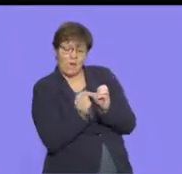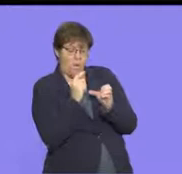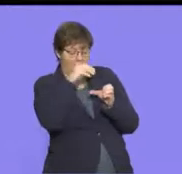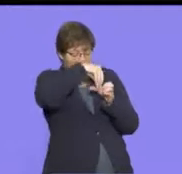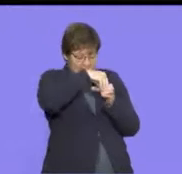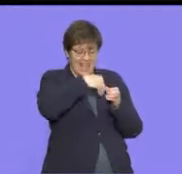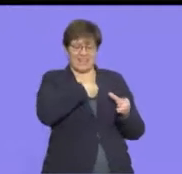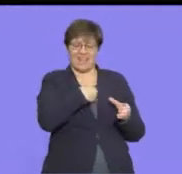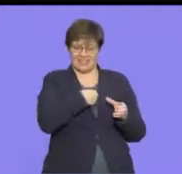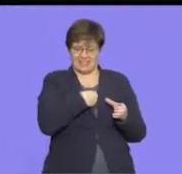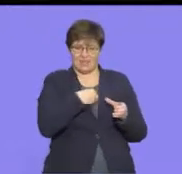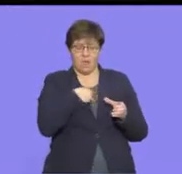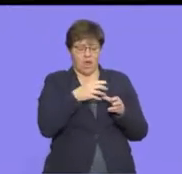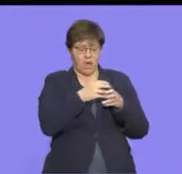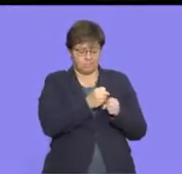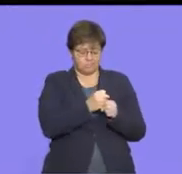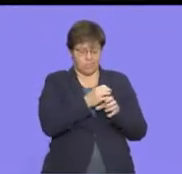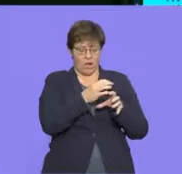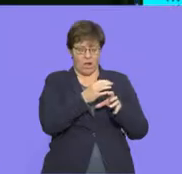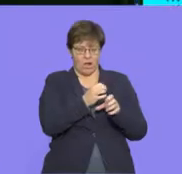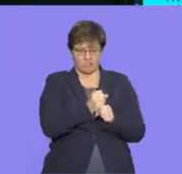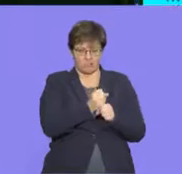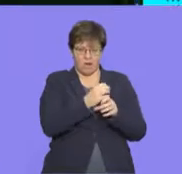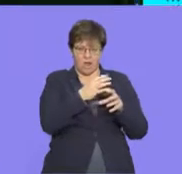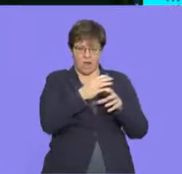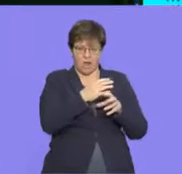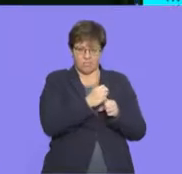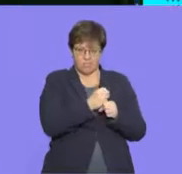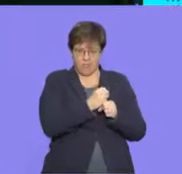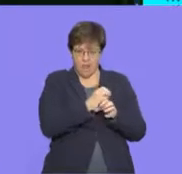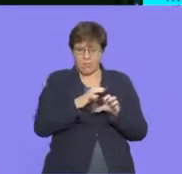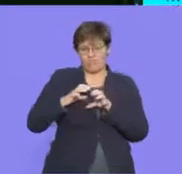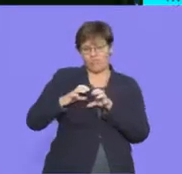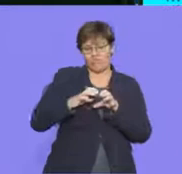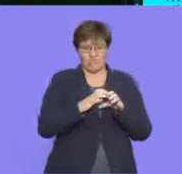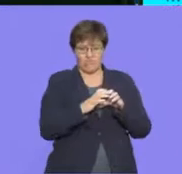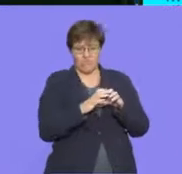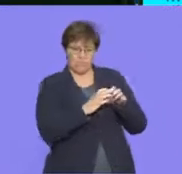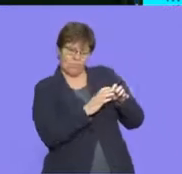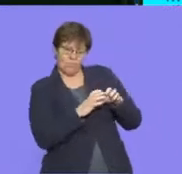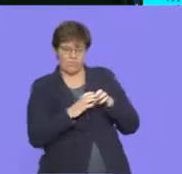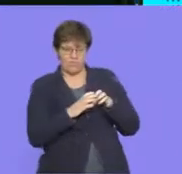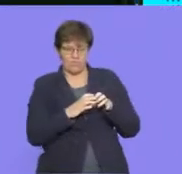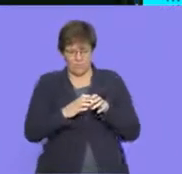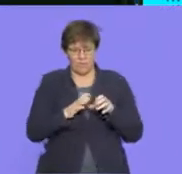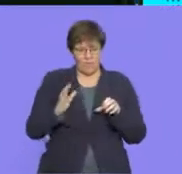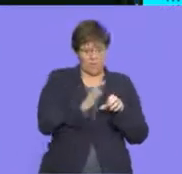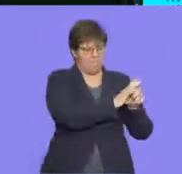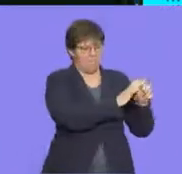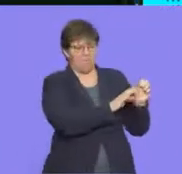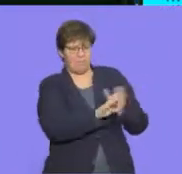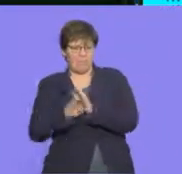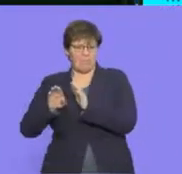the heart is going to beat. It's going to beat. It moves, right? And when it moves, you don't want it